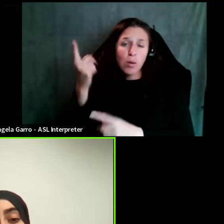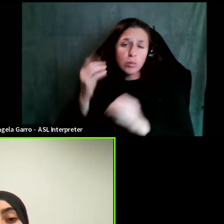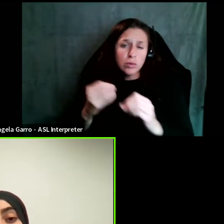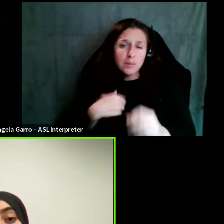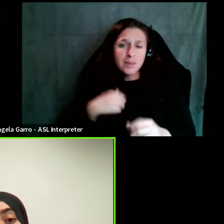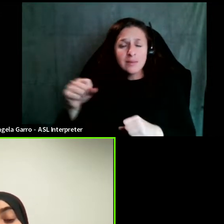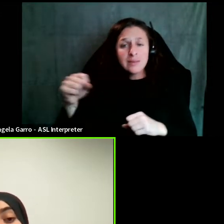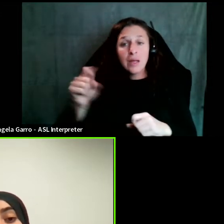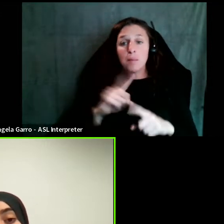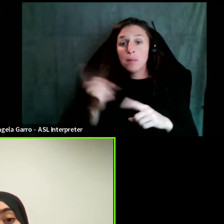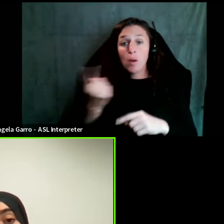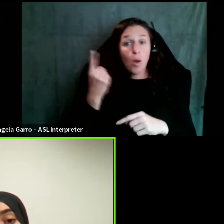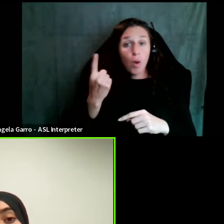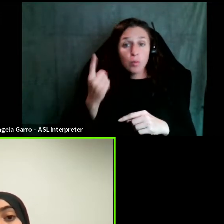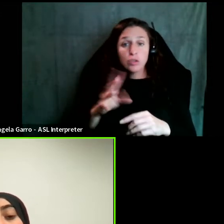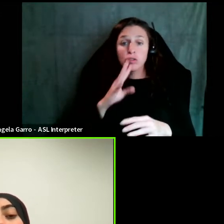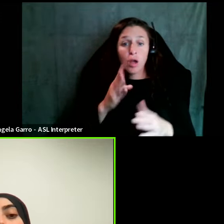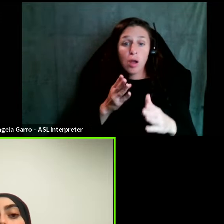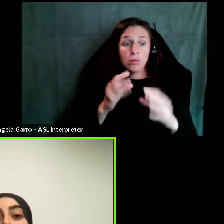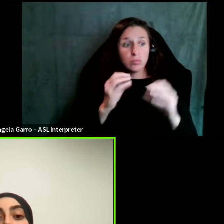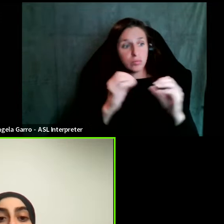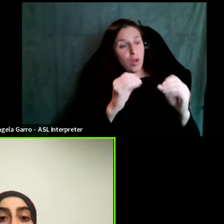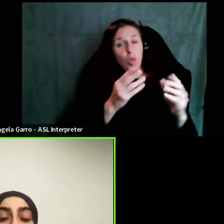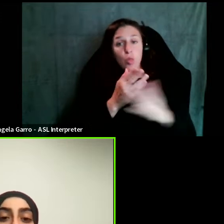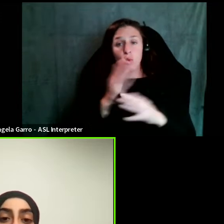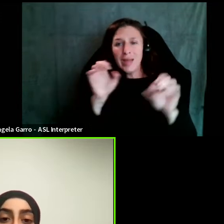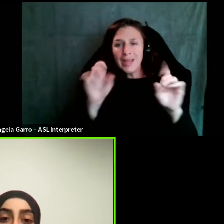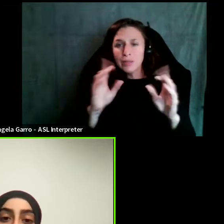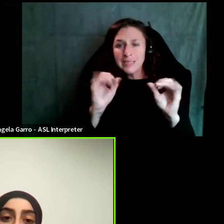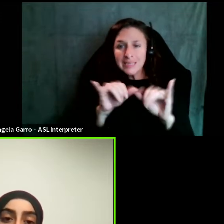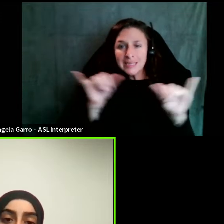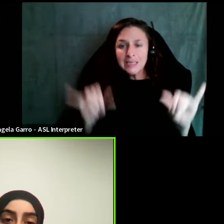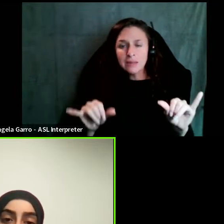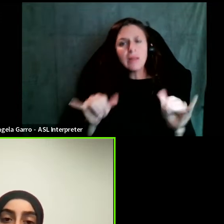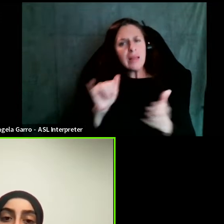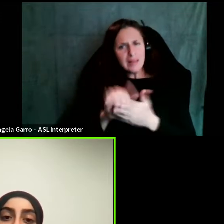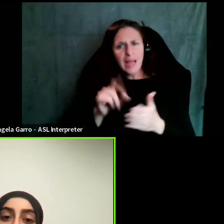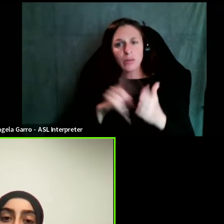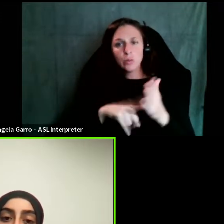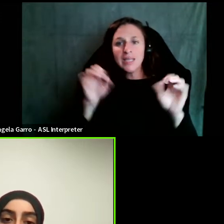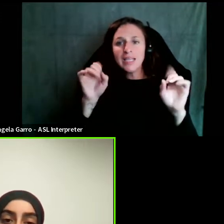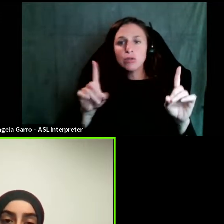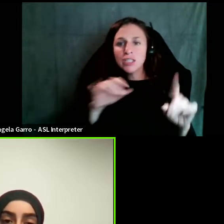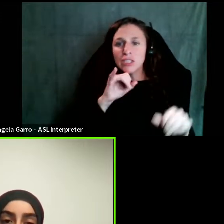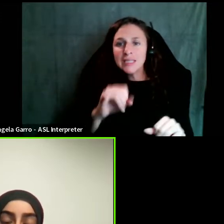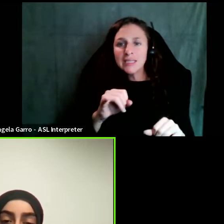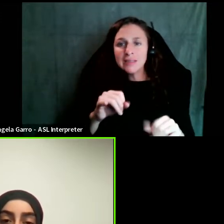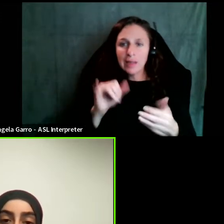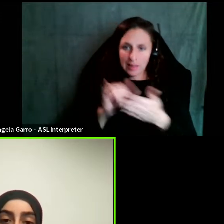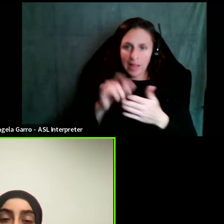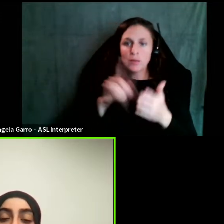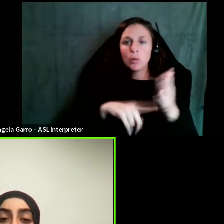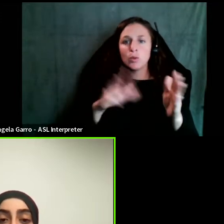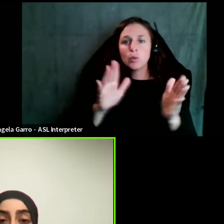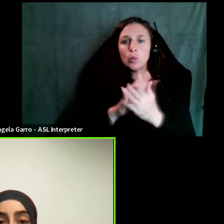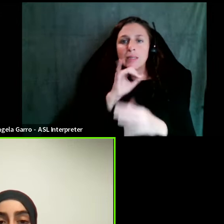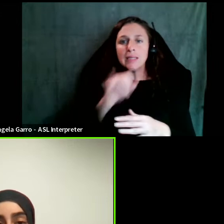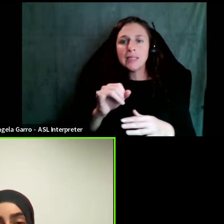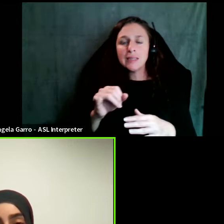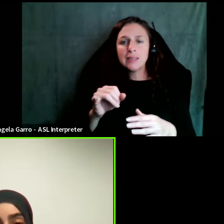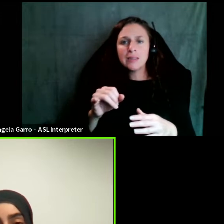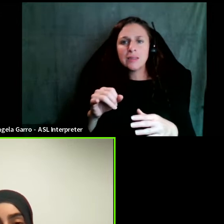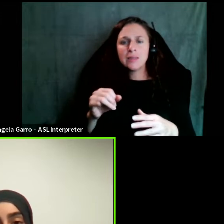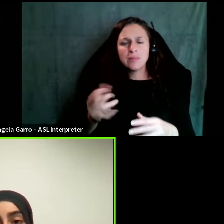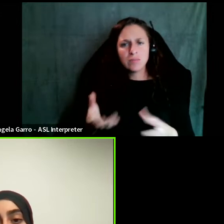was always taught through the education system that that's what education is about. That's what schools are about amplifying